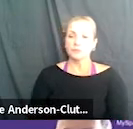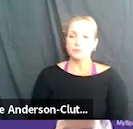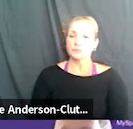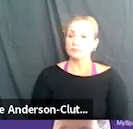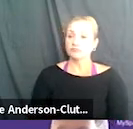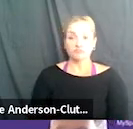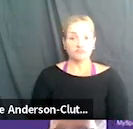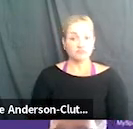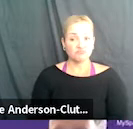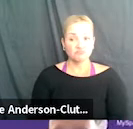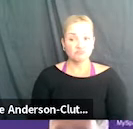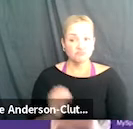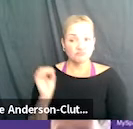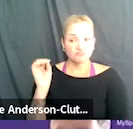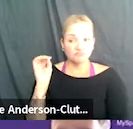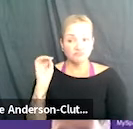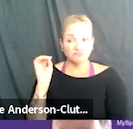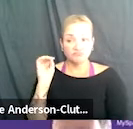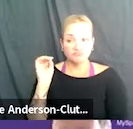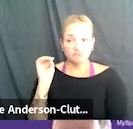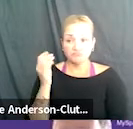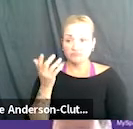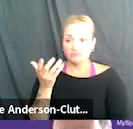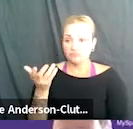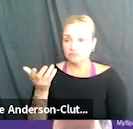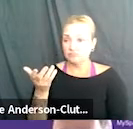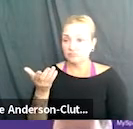Anybody have any comments they would like to make?